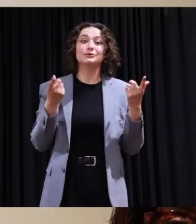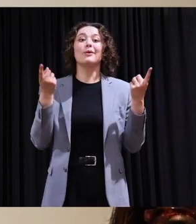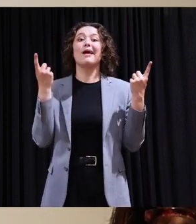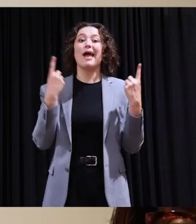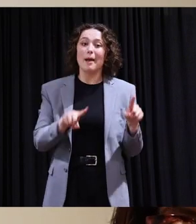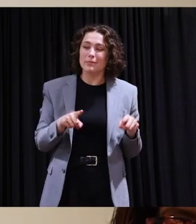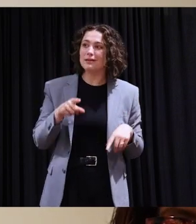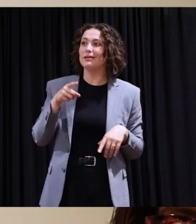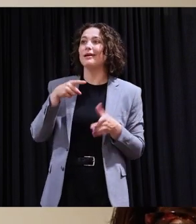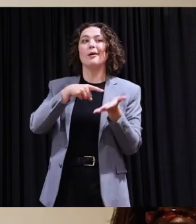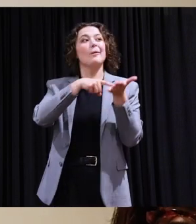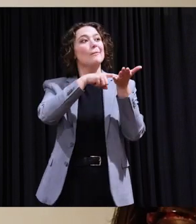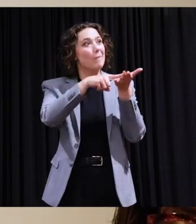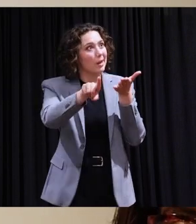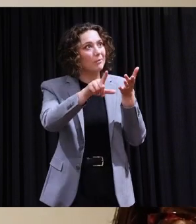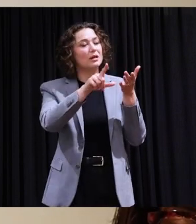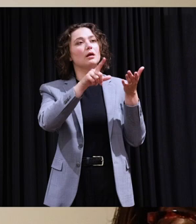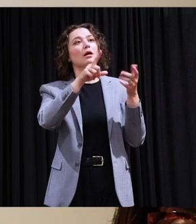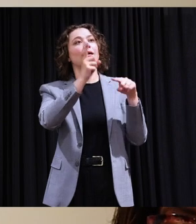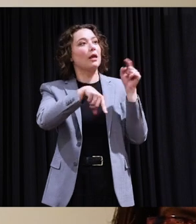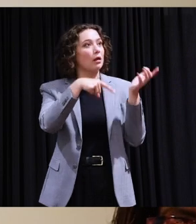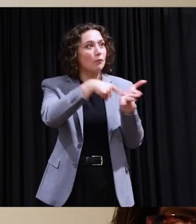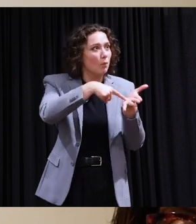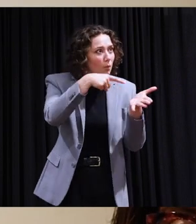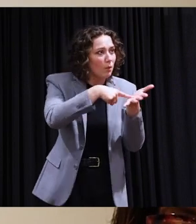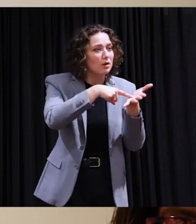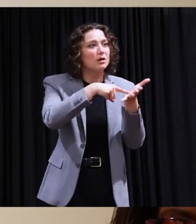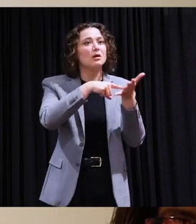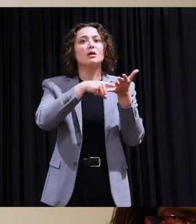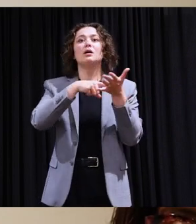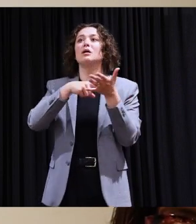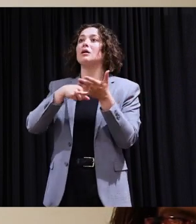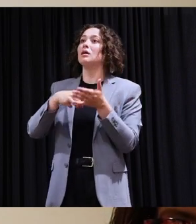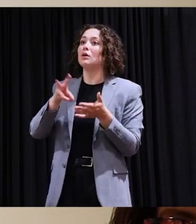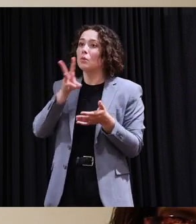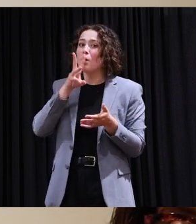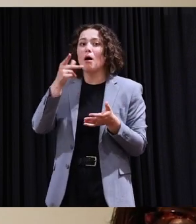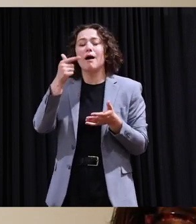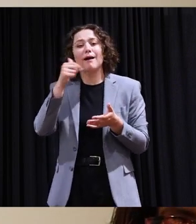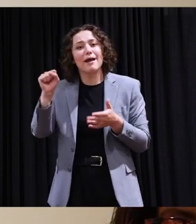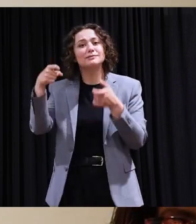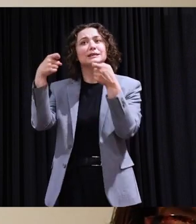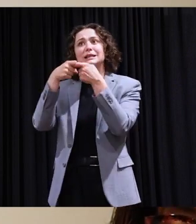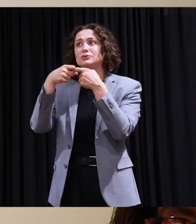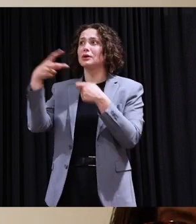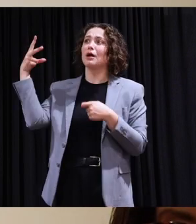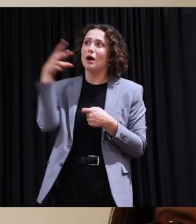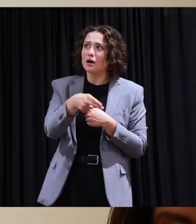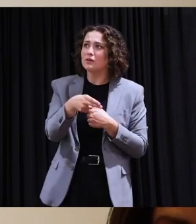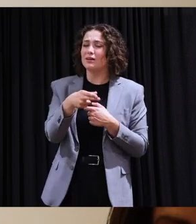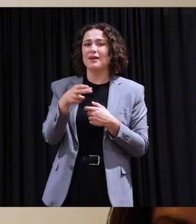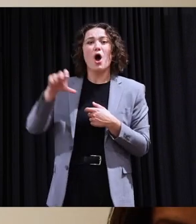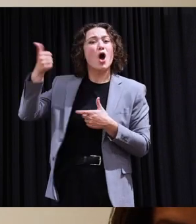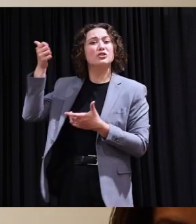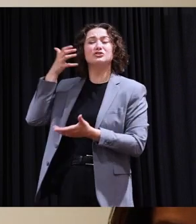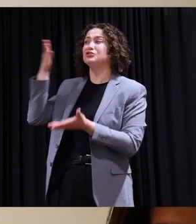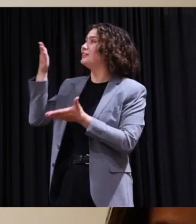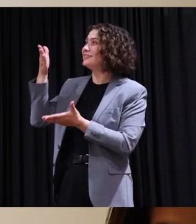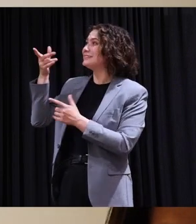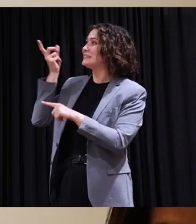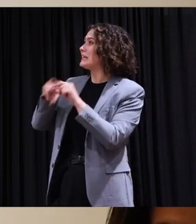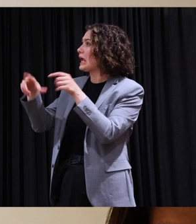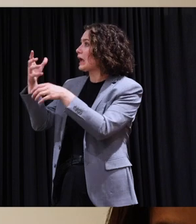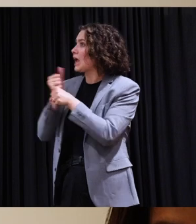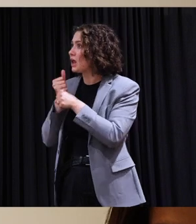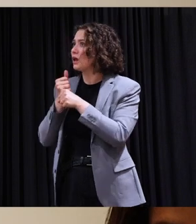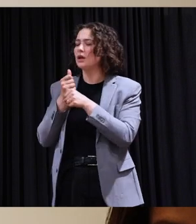defaulting on my payment. My utilities get shut off. I then become disqualified for other services that I'm getting. So it's just this cycle of